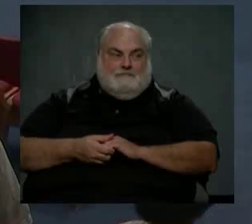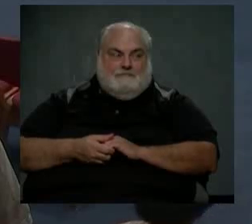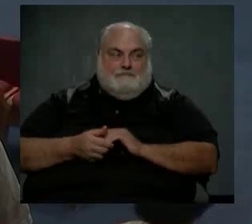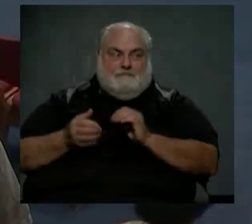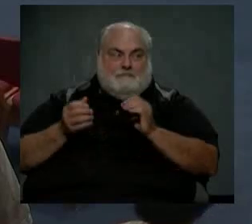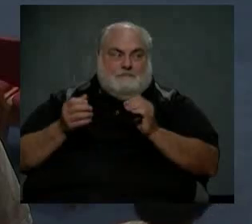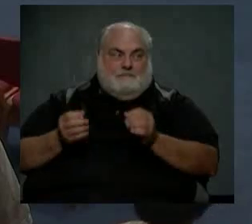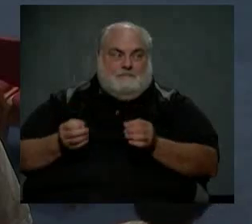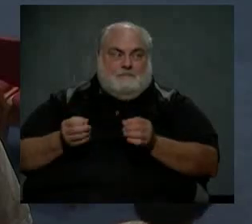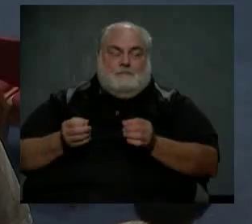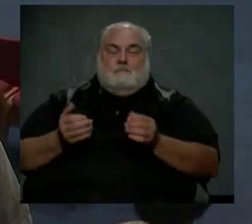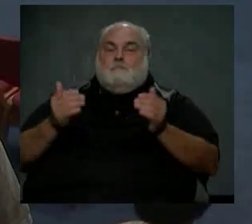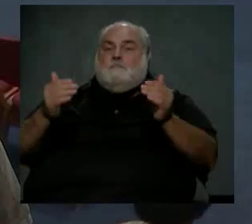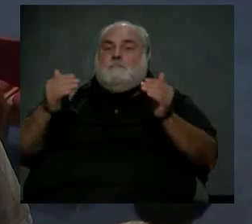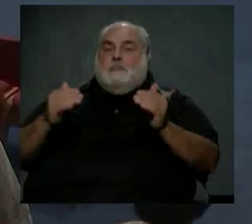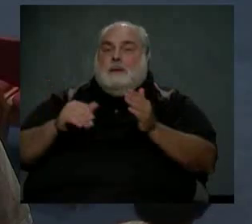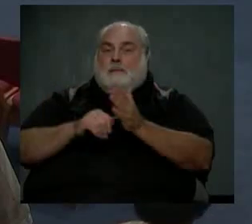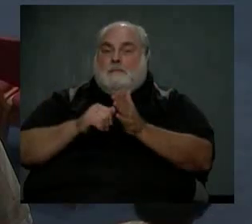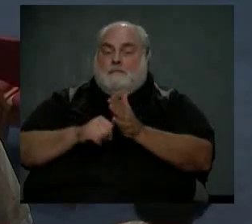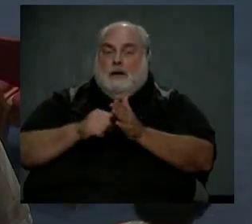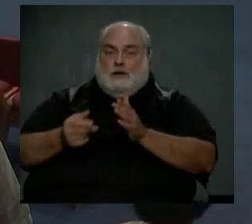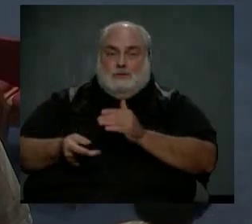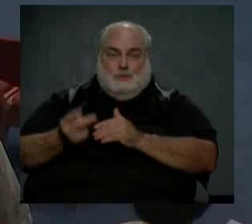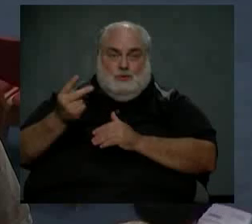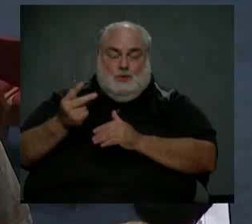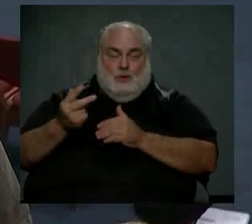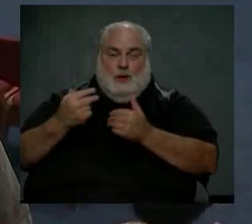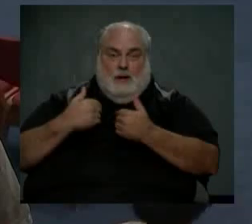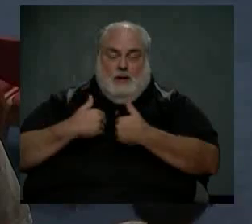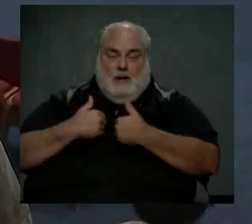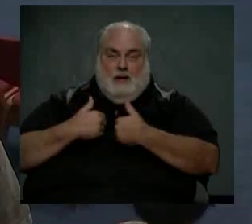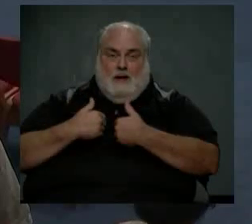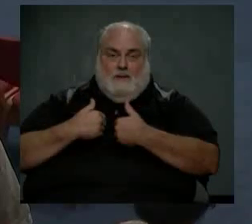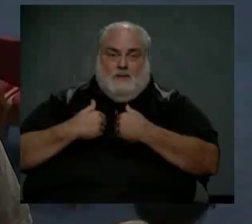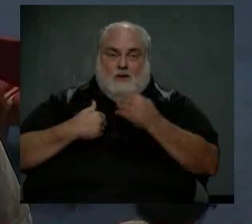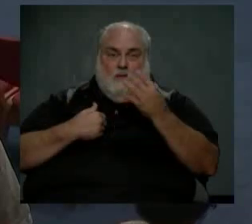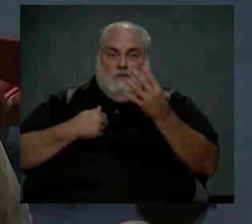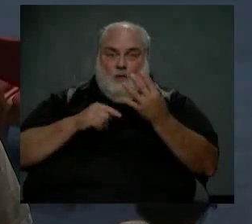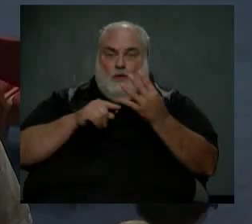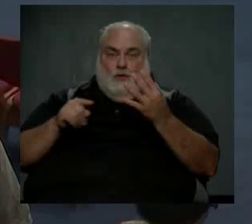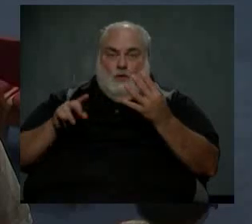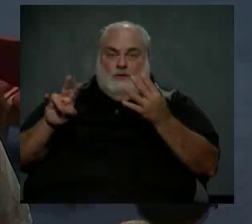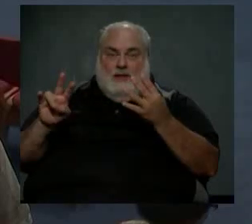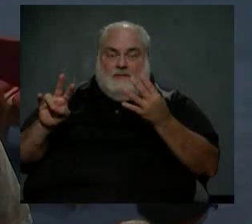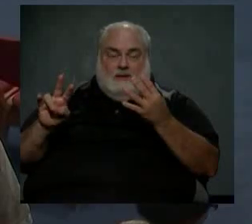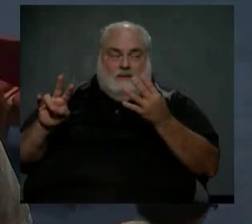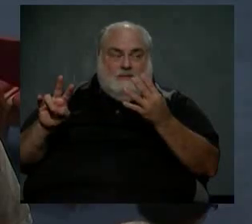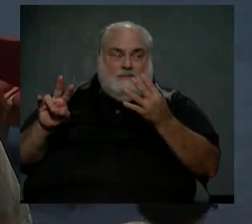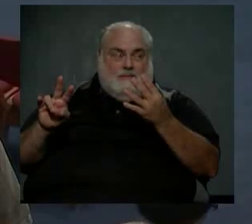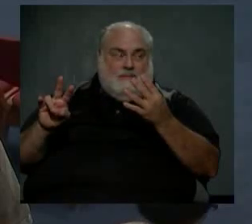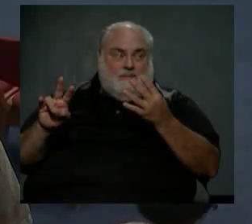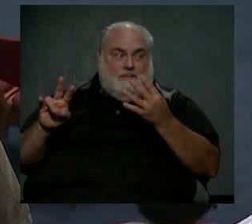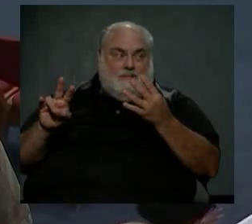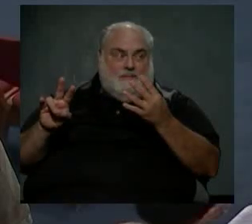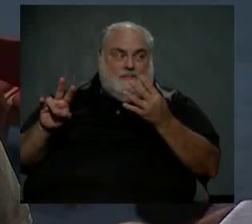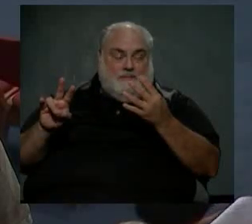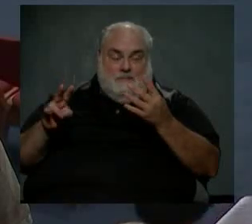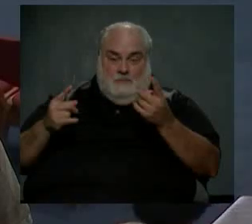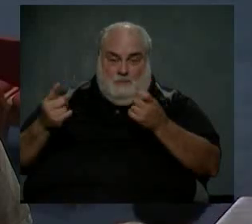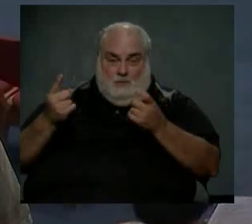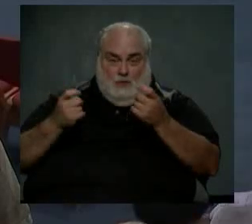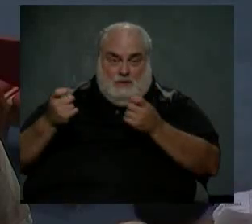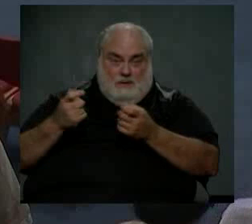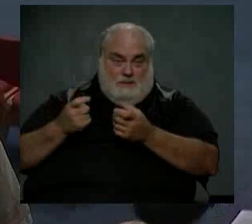Seeing no lights on, we'll go to the second page where we have items 4 through 7. Does anyone